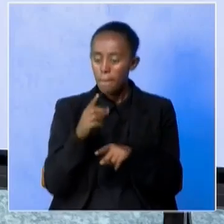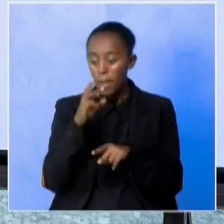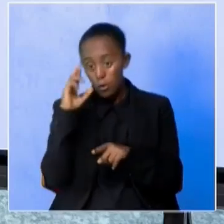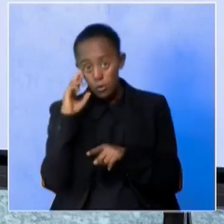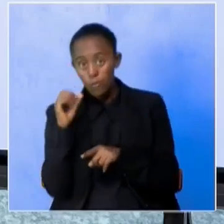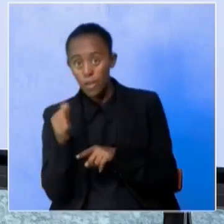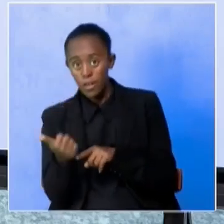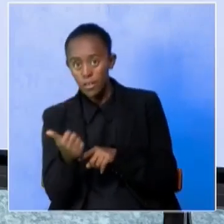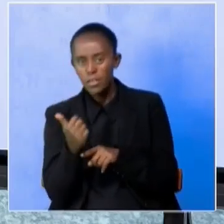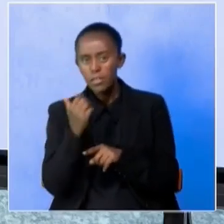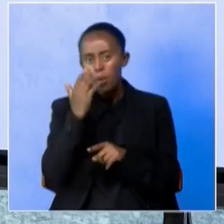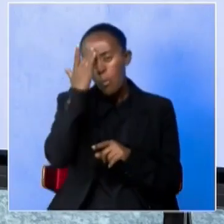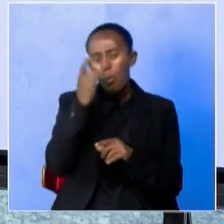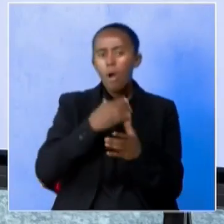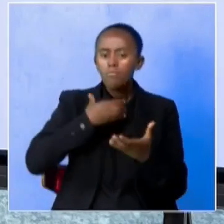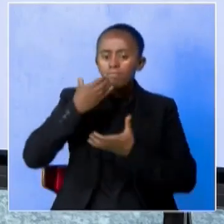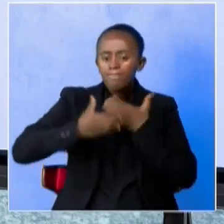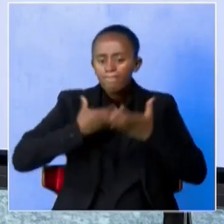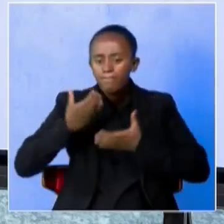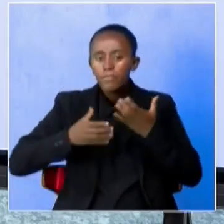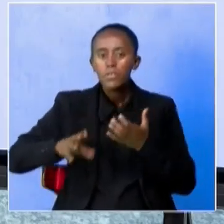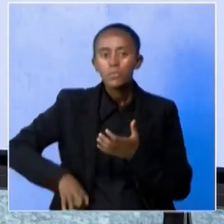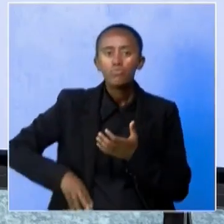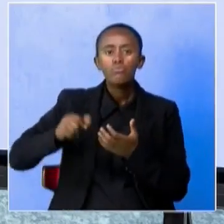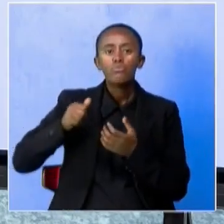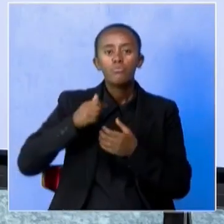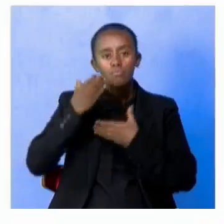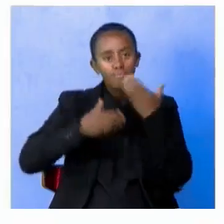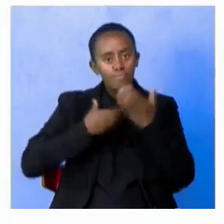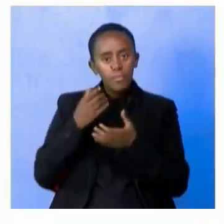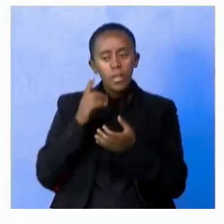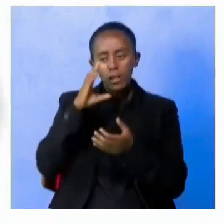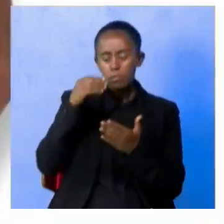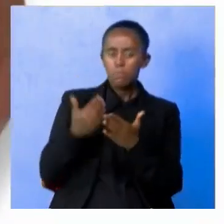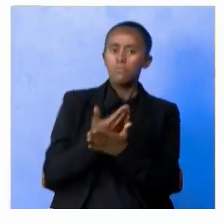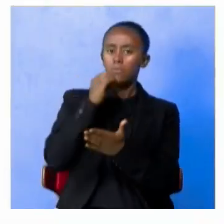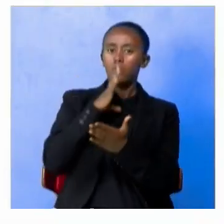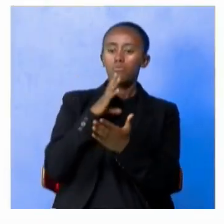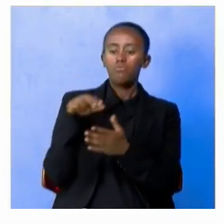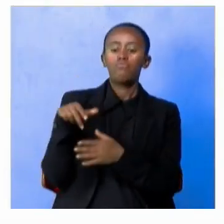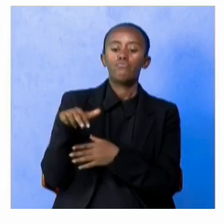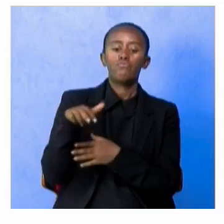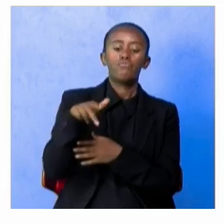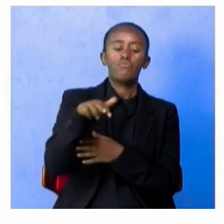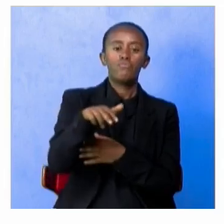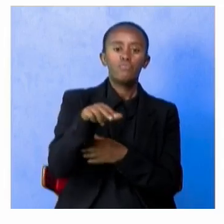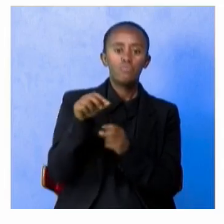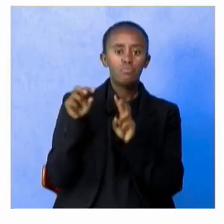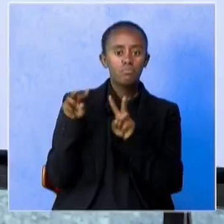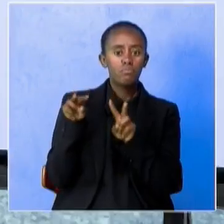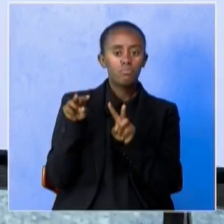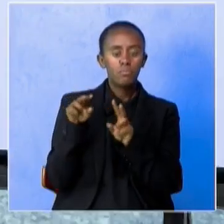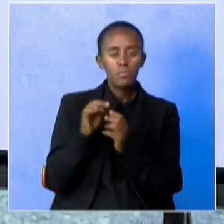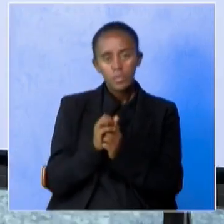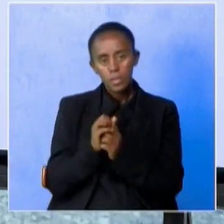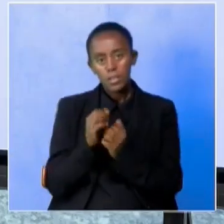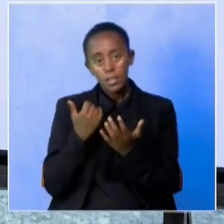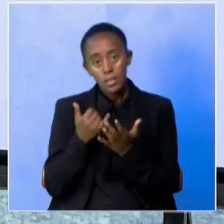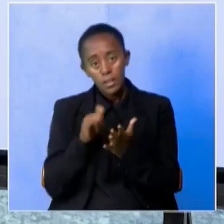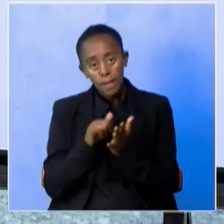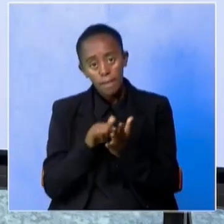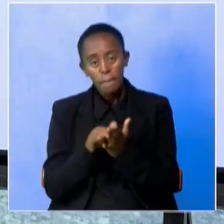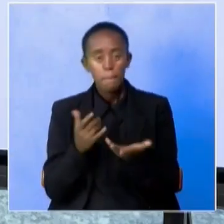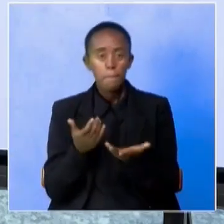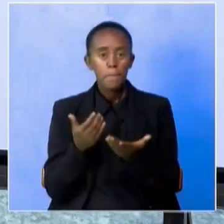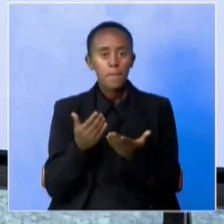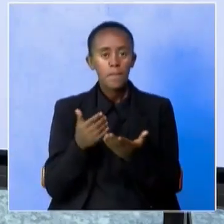other. Why did the dog bark? Because a stranger has what? Walked by. If that stranger